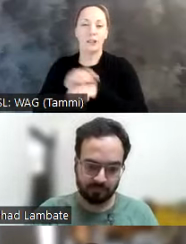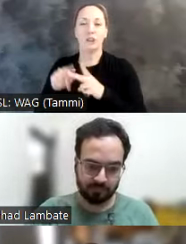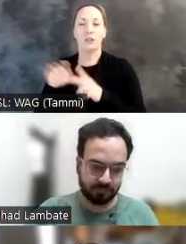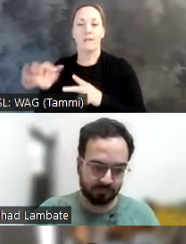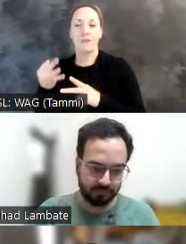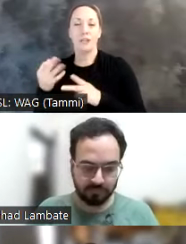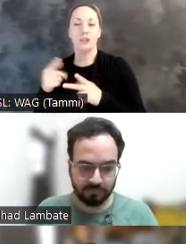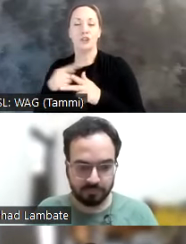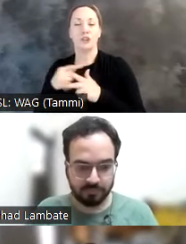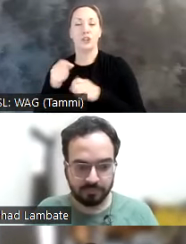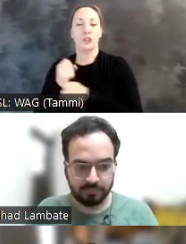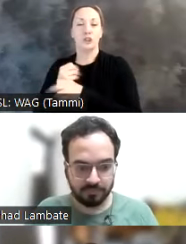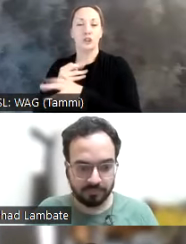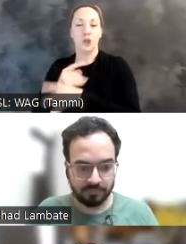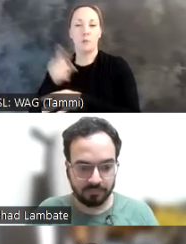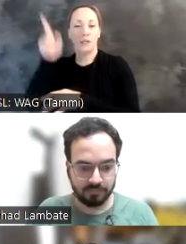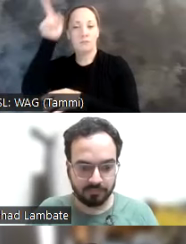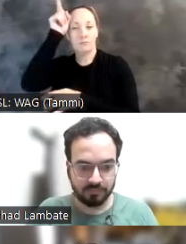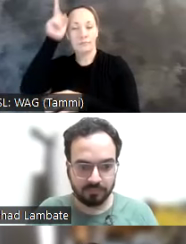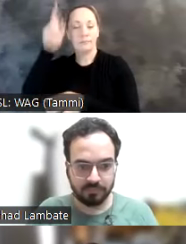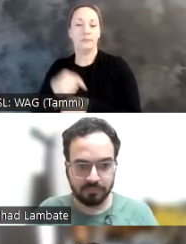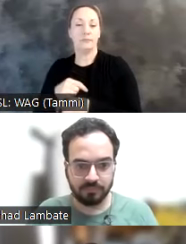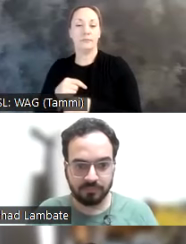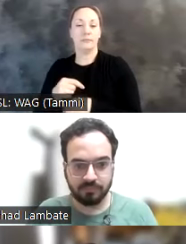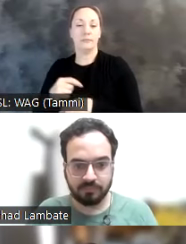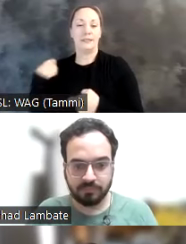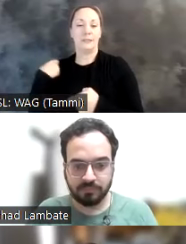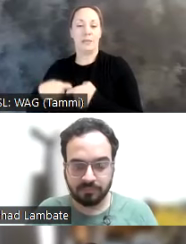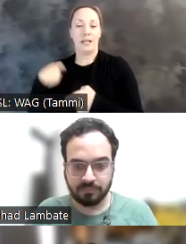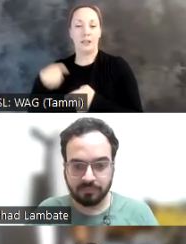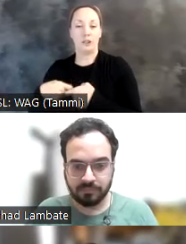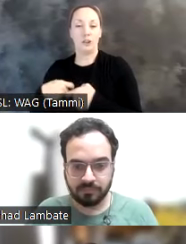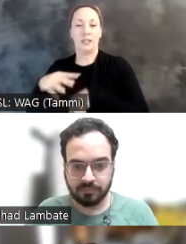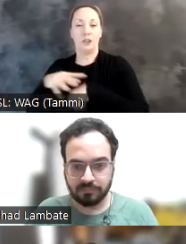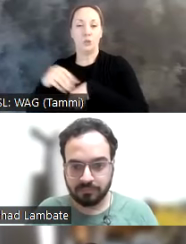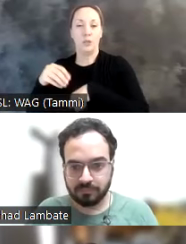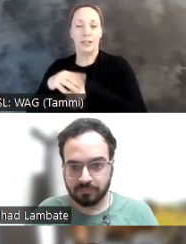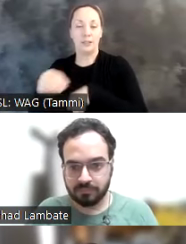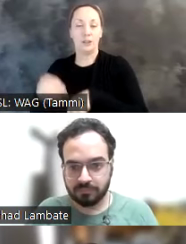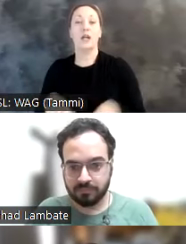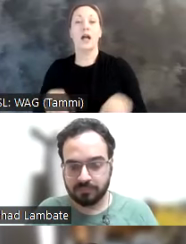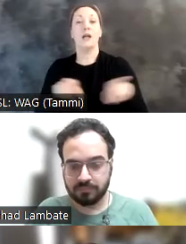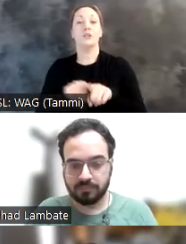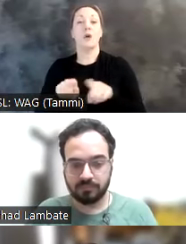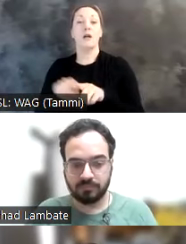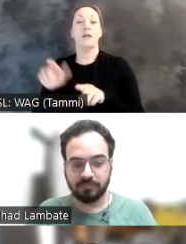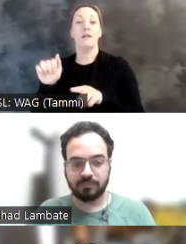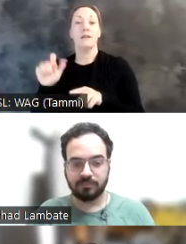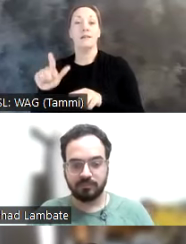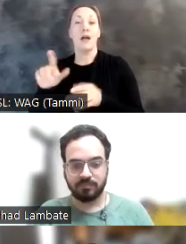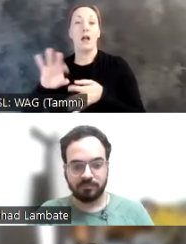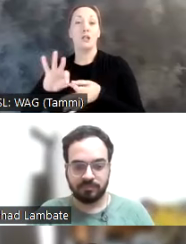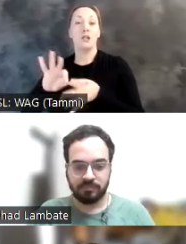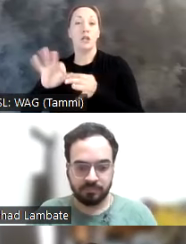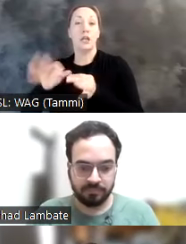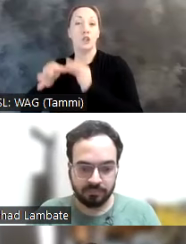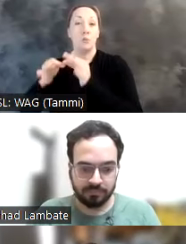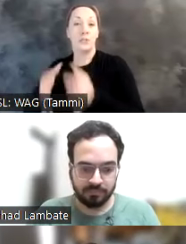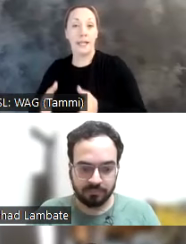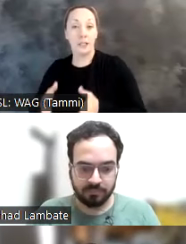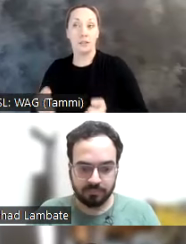and Swedish will be posted in the chat as well. And American Sign Language interpretation is also